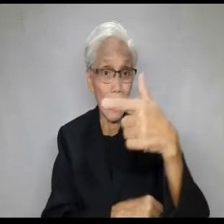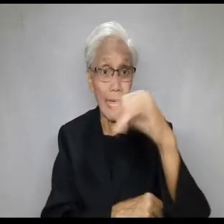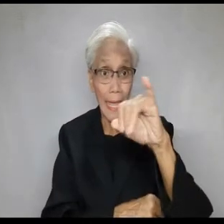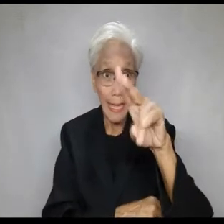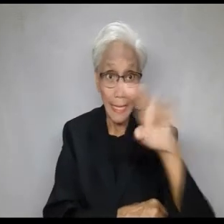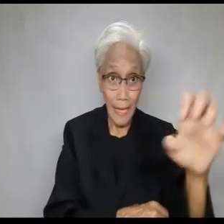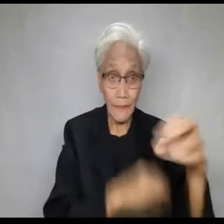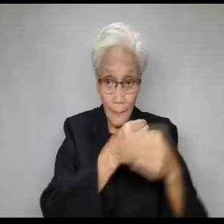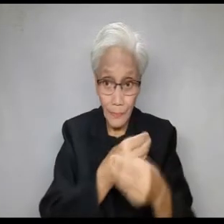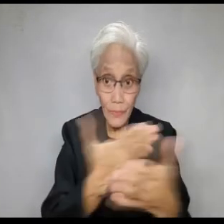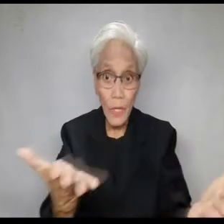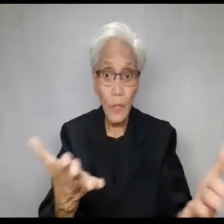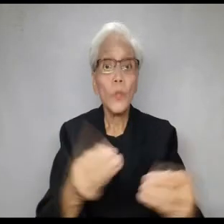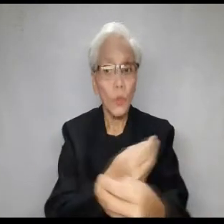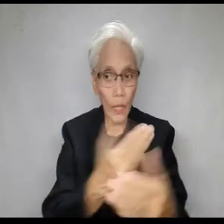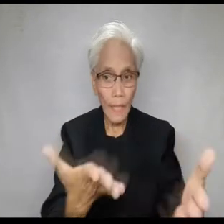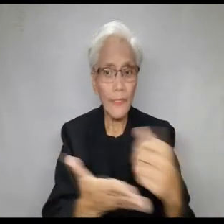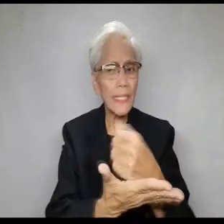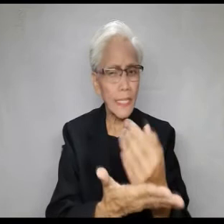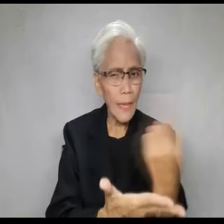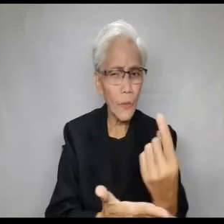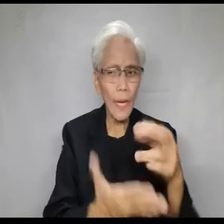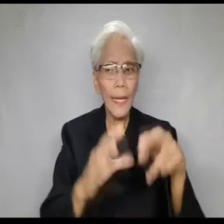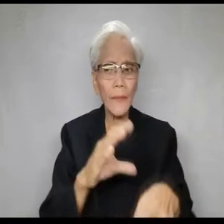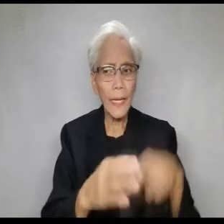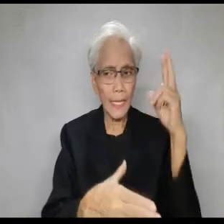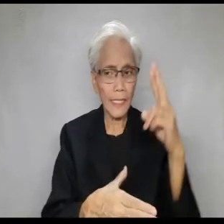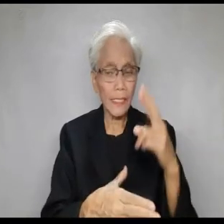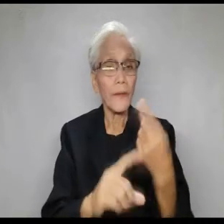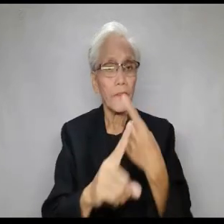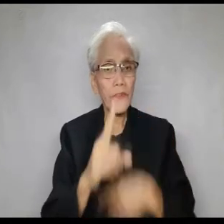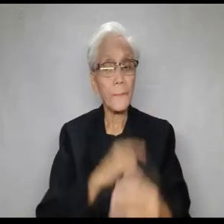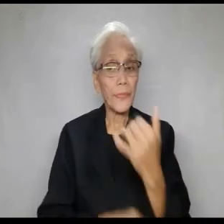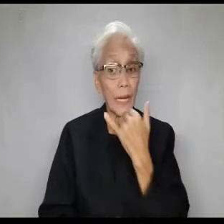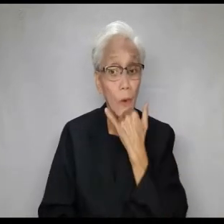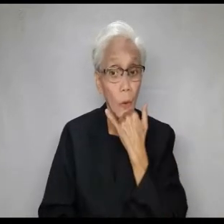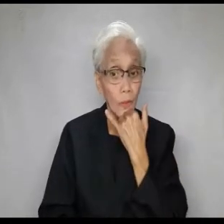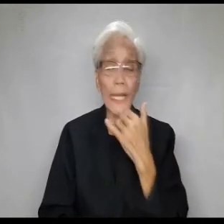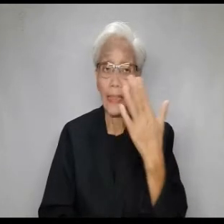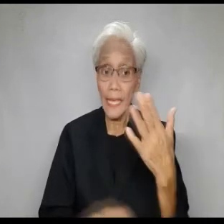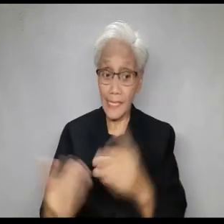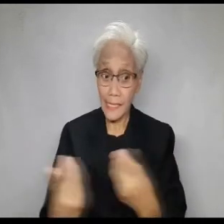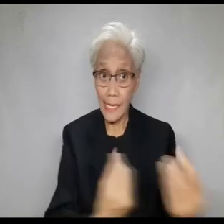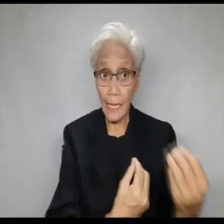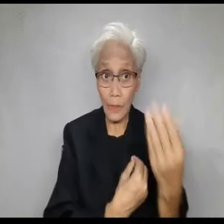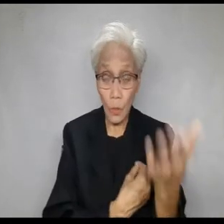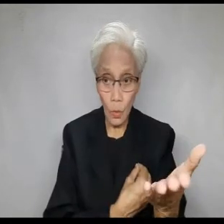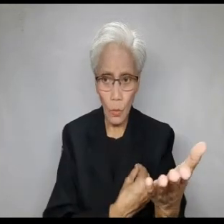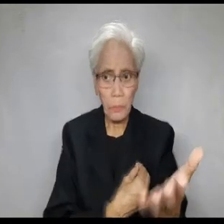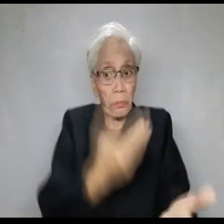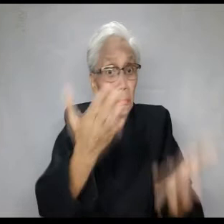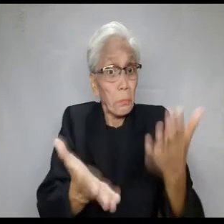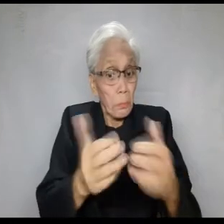Give. To forgive means to give someone a release from the wrong that he or